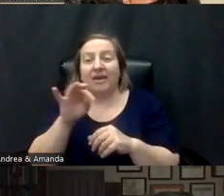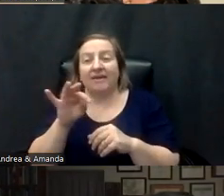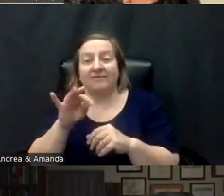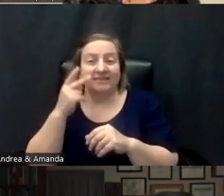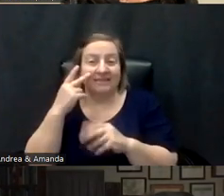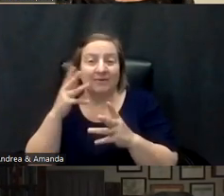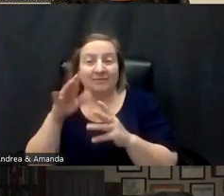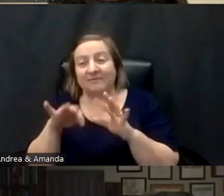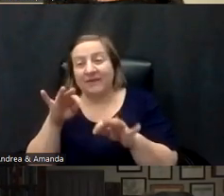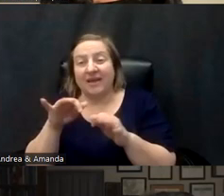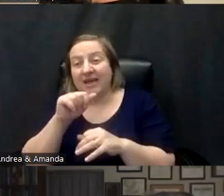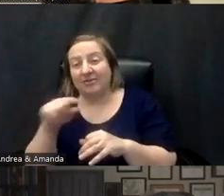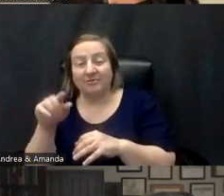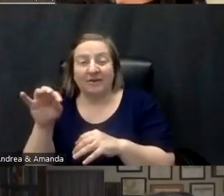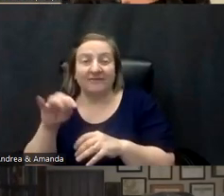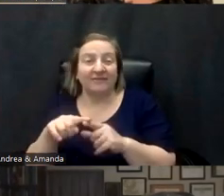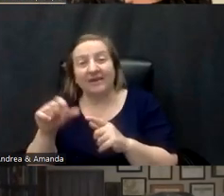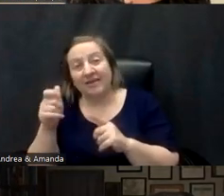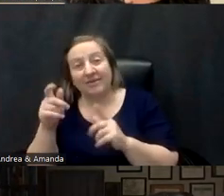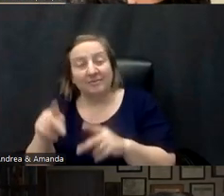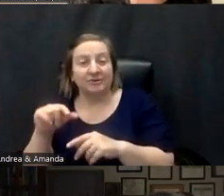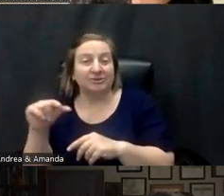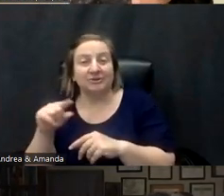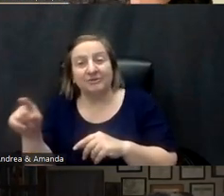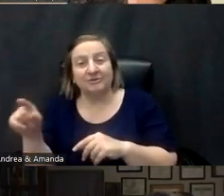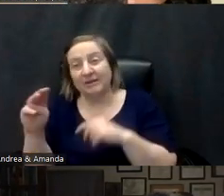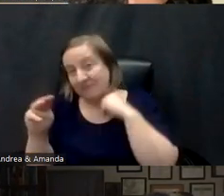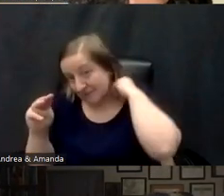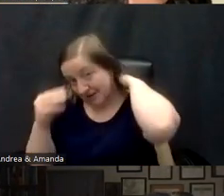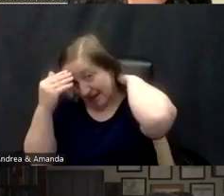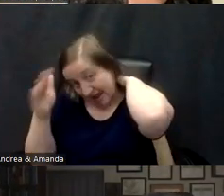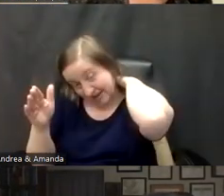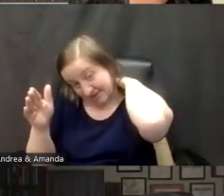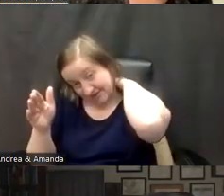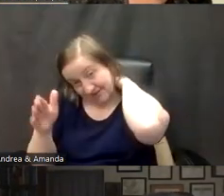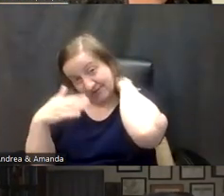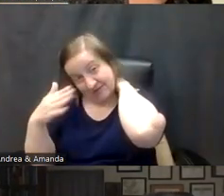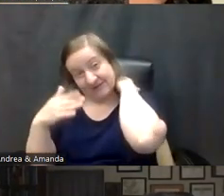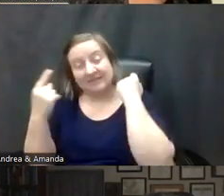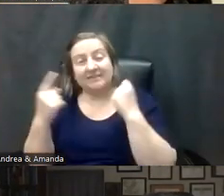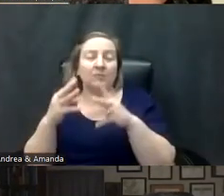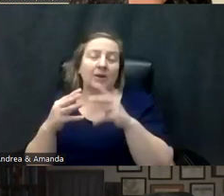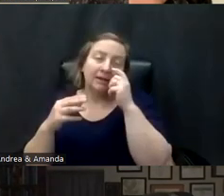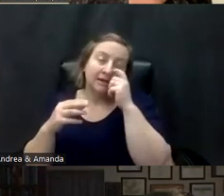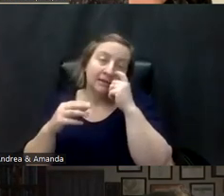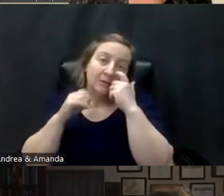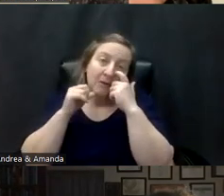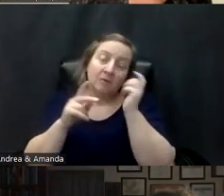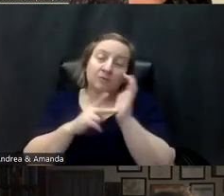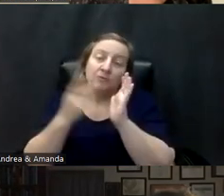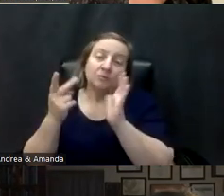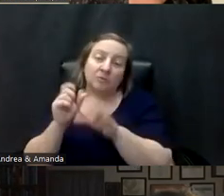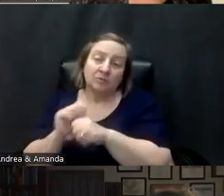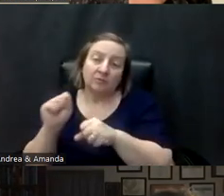names A through F, and then the next person will take G through M. I don't know, like some way so that we're not duplicating